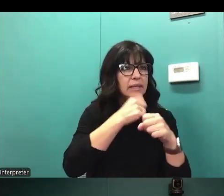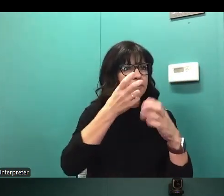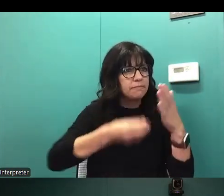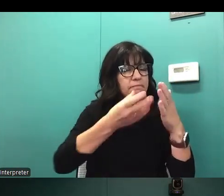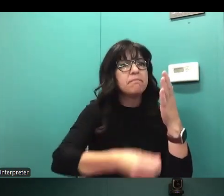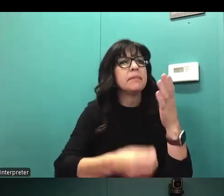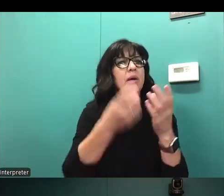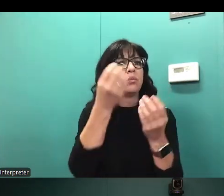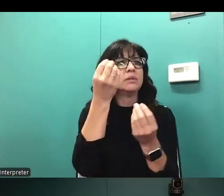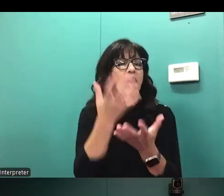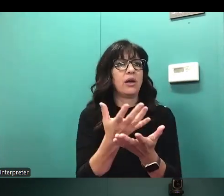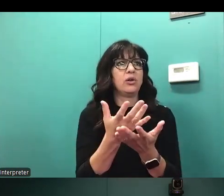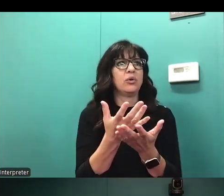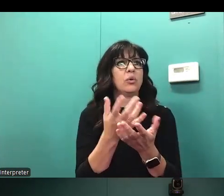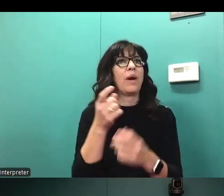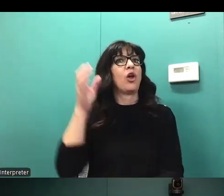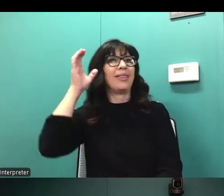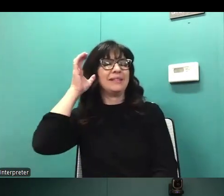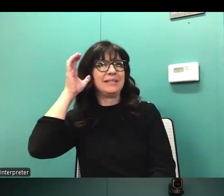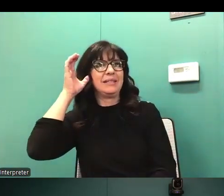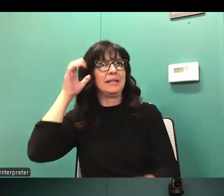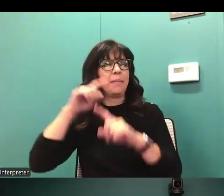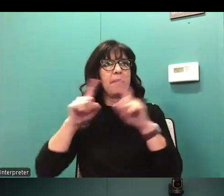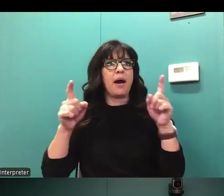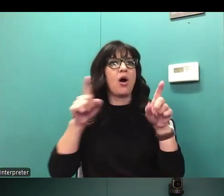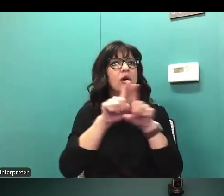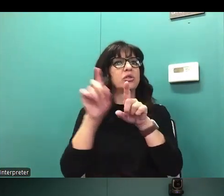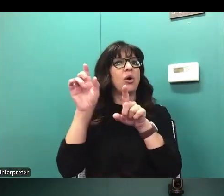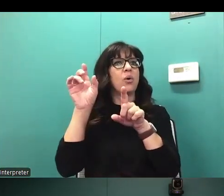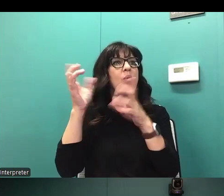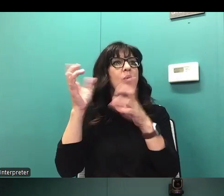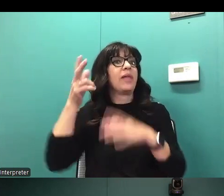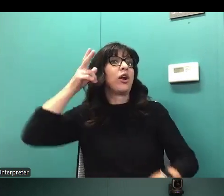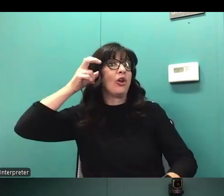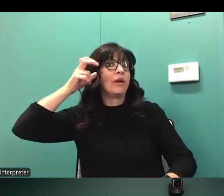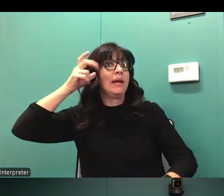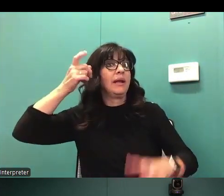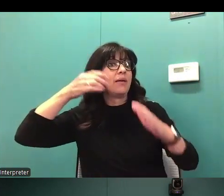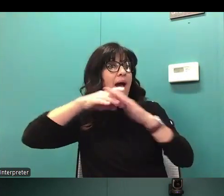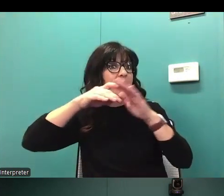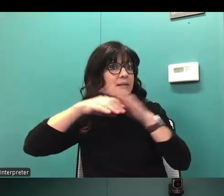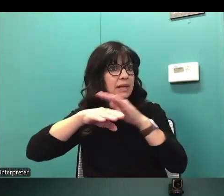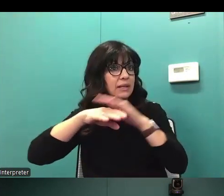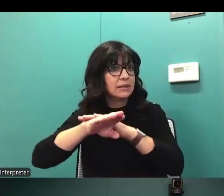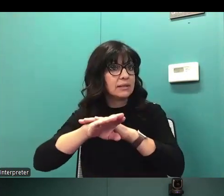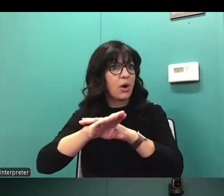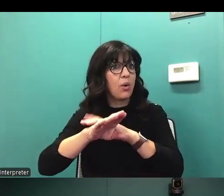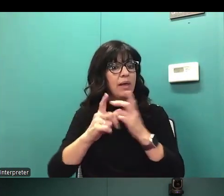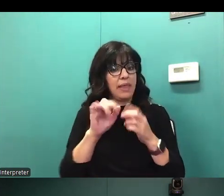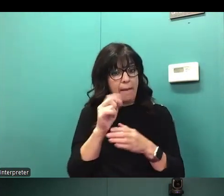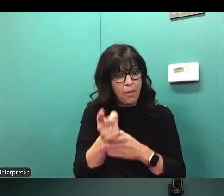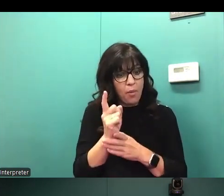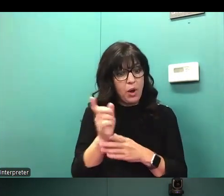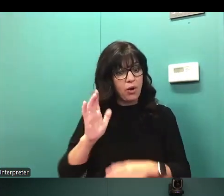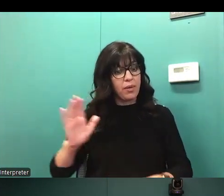tell you where they're, one, listening, but what they're have access to audiologically and at the moment and in the past, so you know if you need to